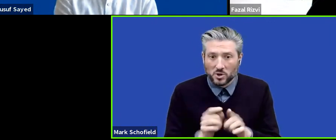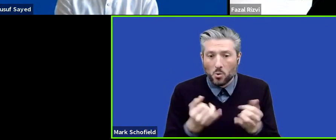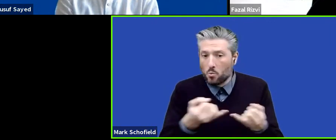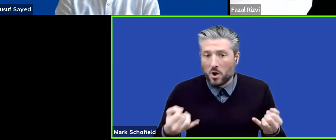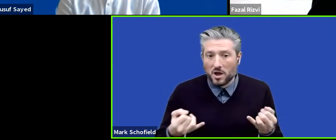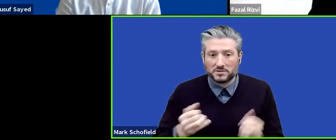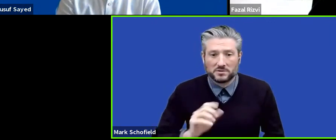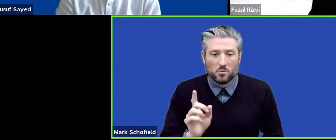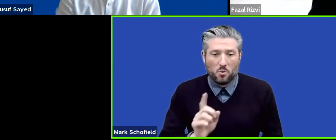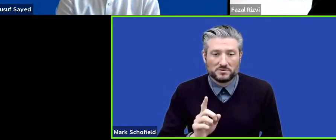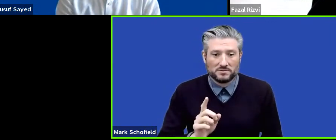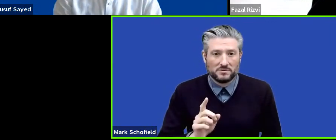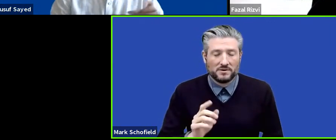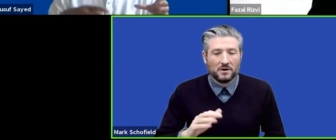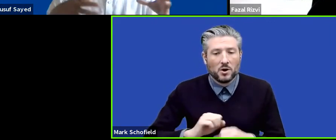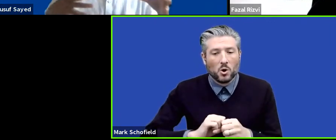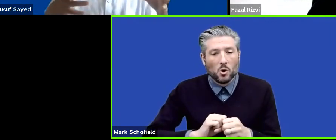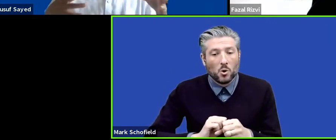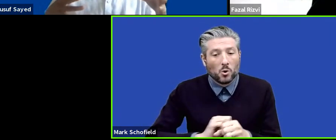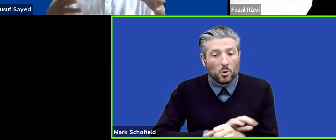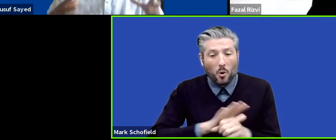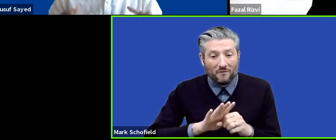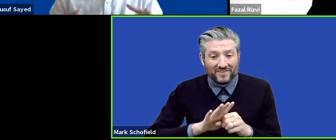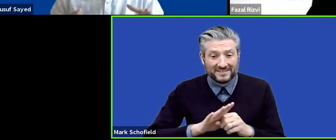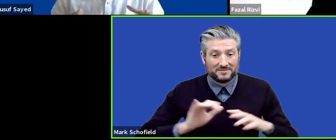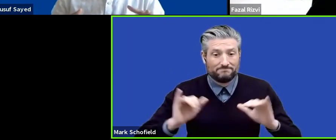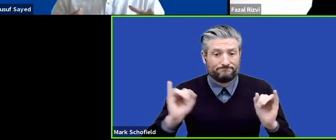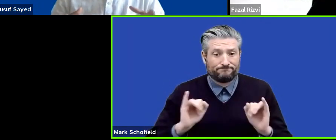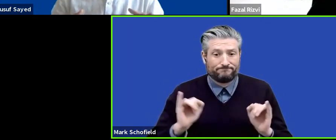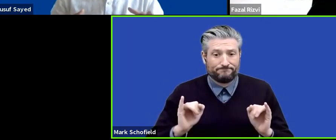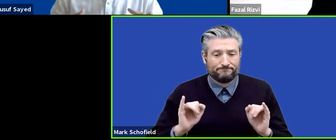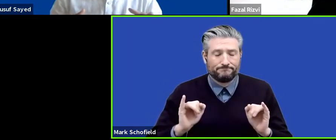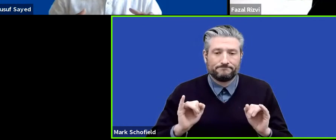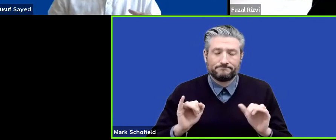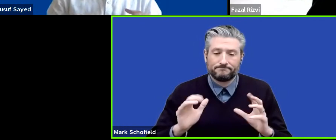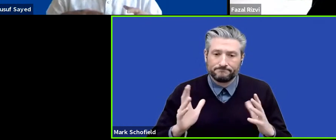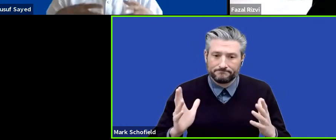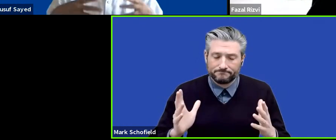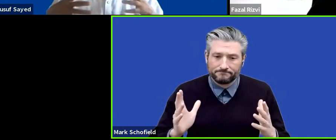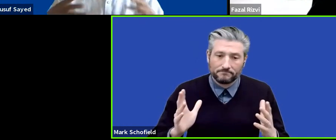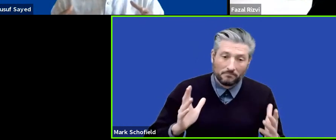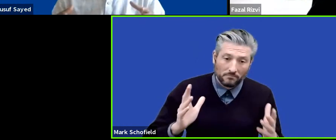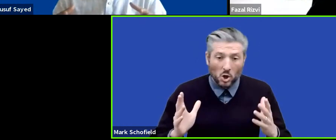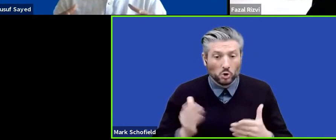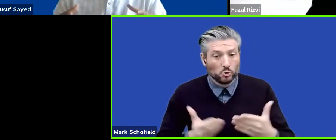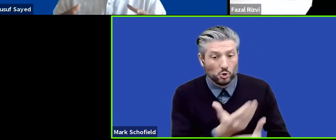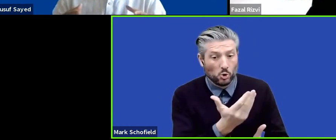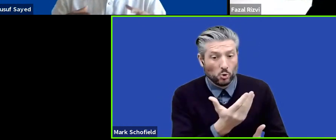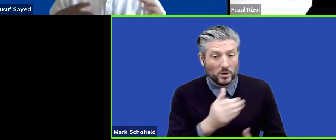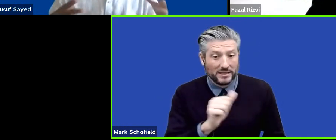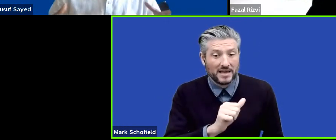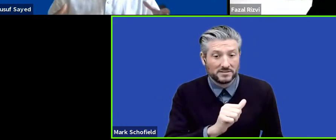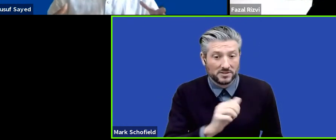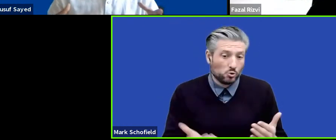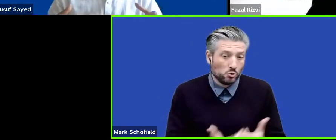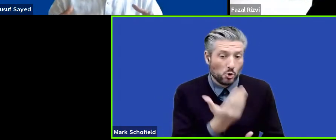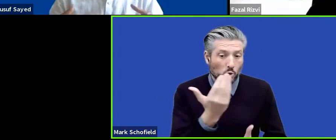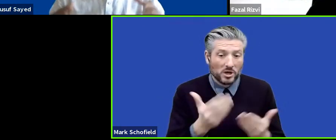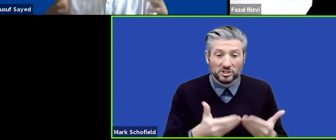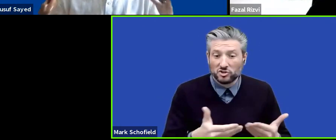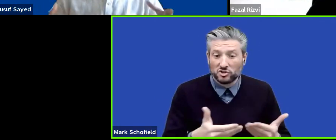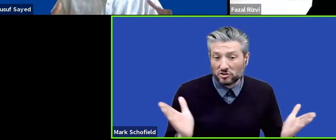is a crisis that's new to one extent and has been generalized. As